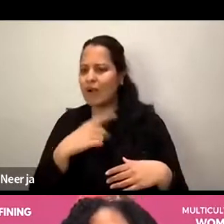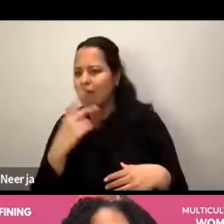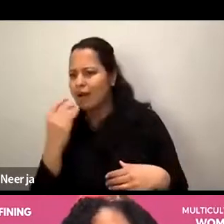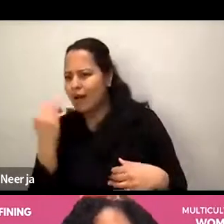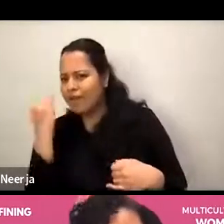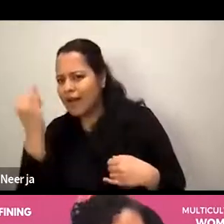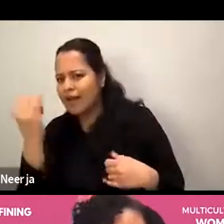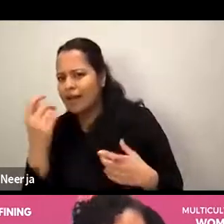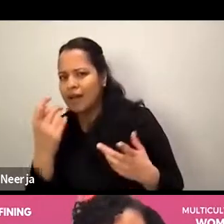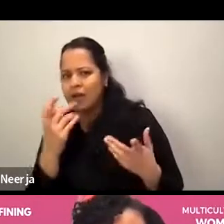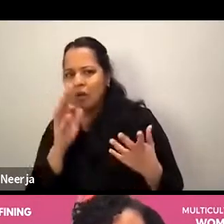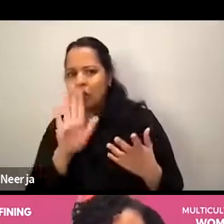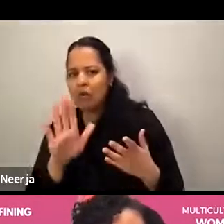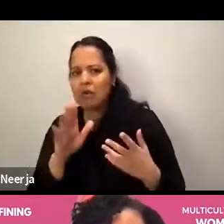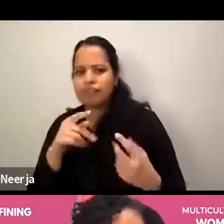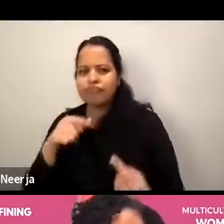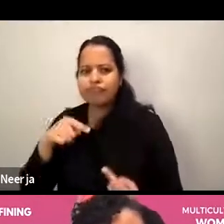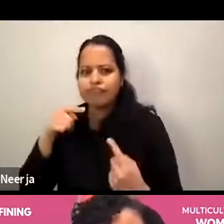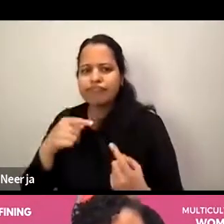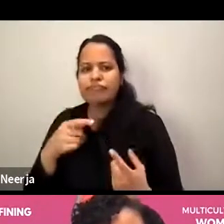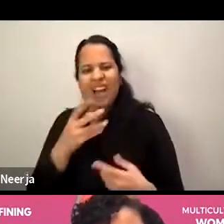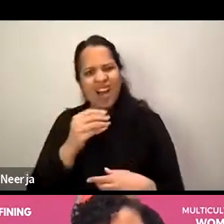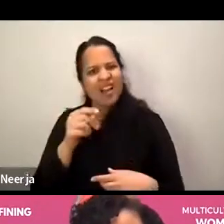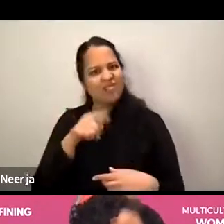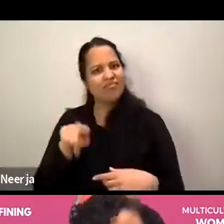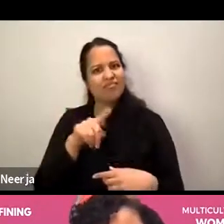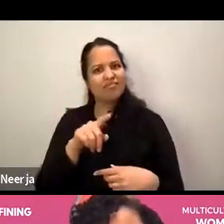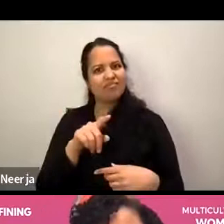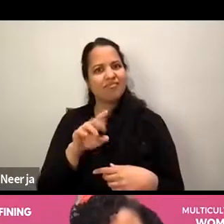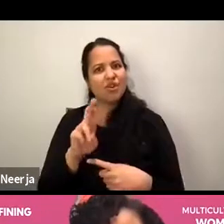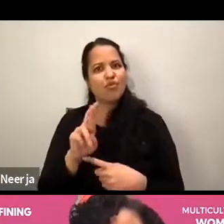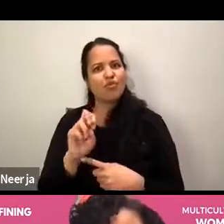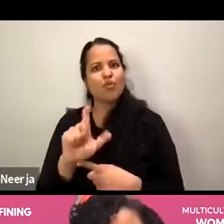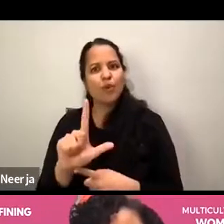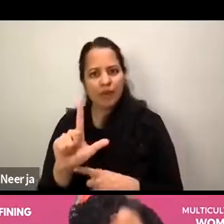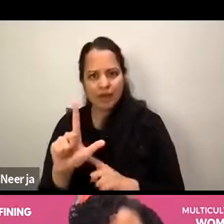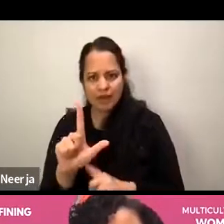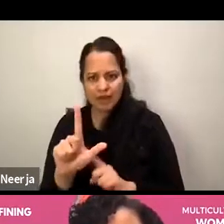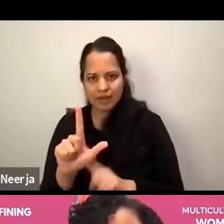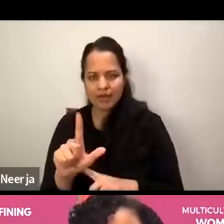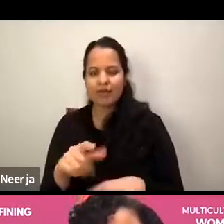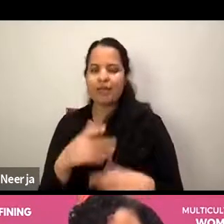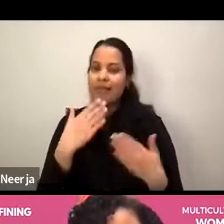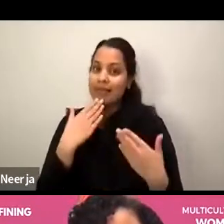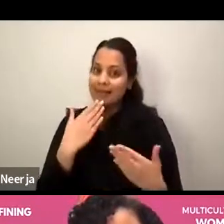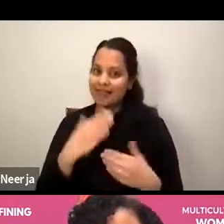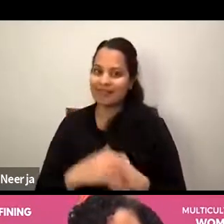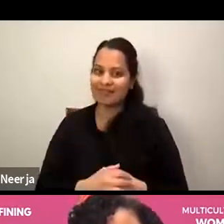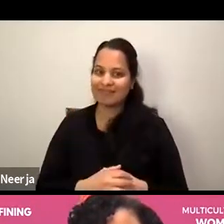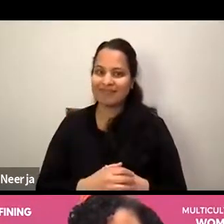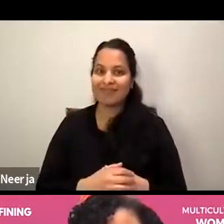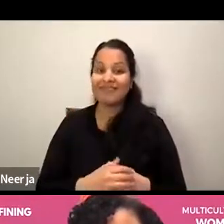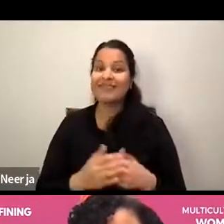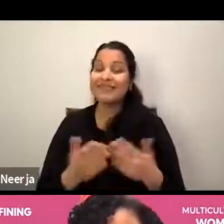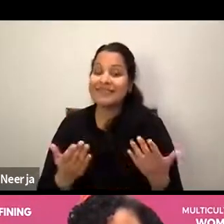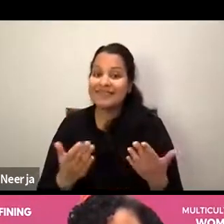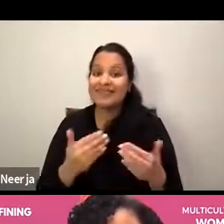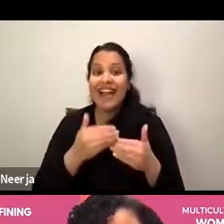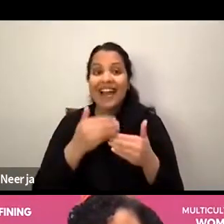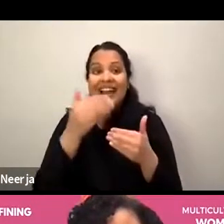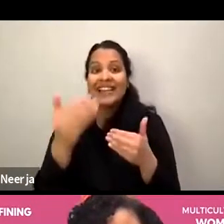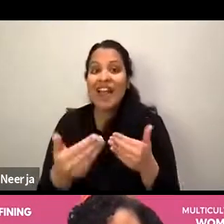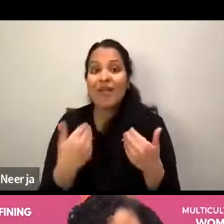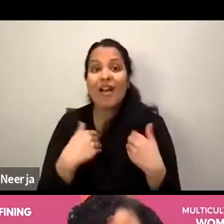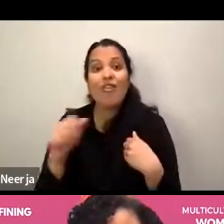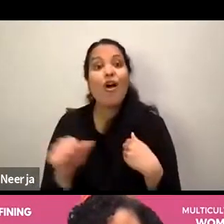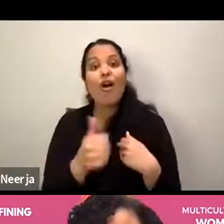basis and keeping things real. So thank you so much for that. So next upcoming, we have another panel, Invisible